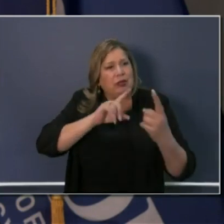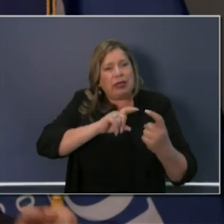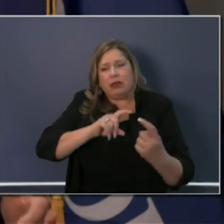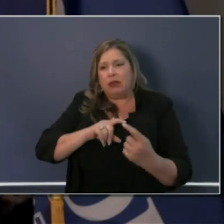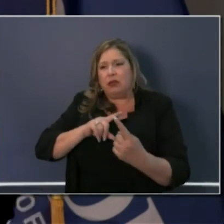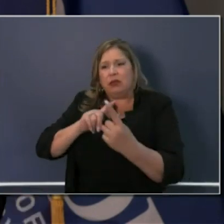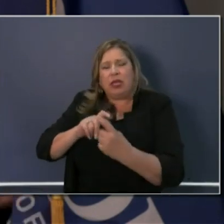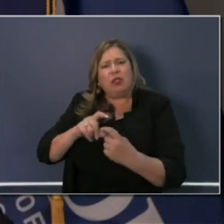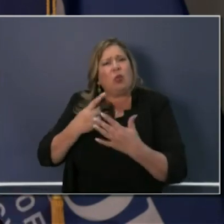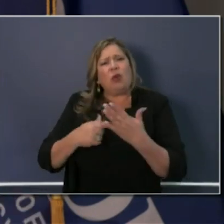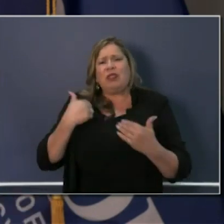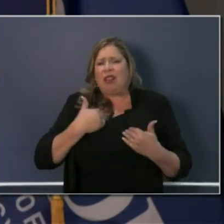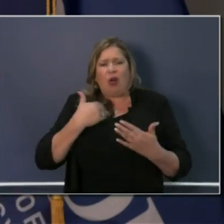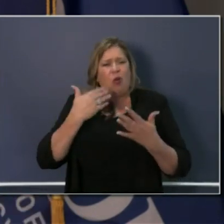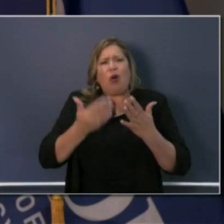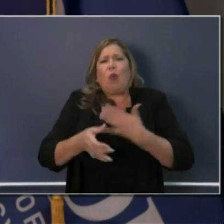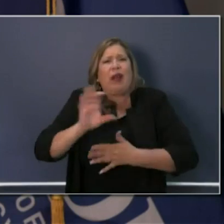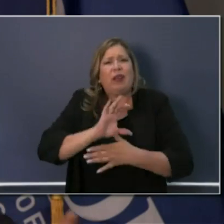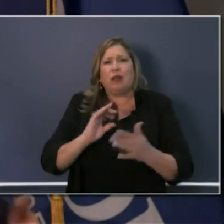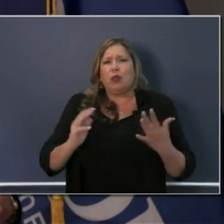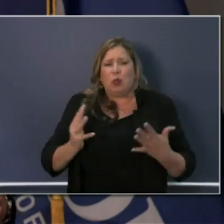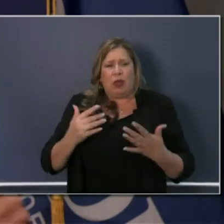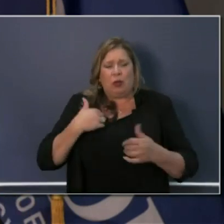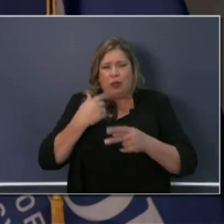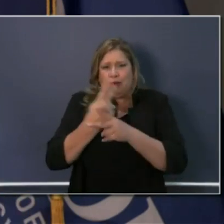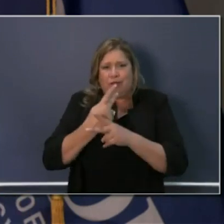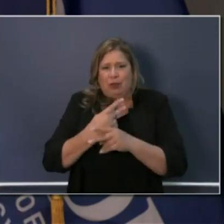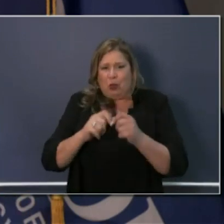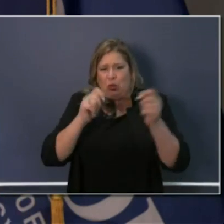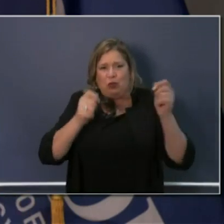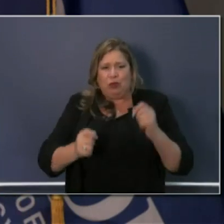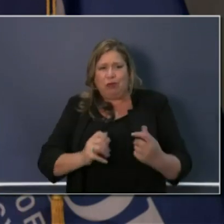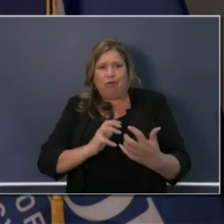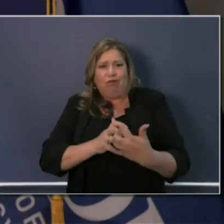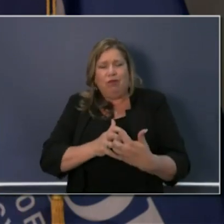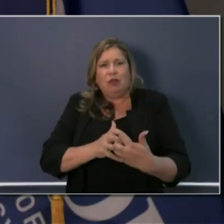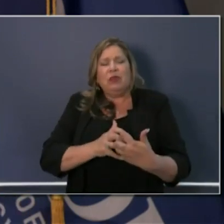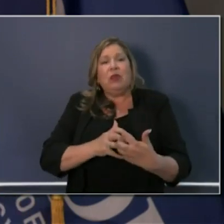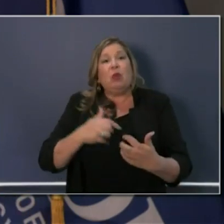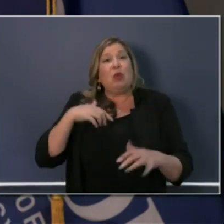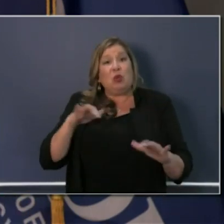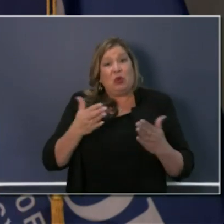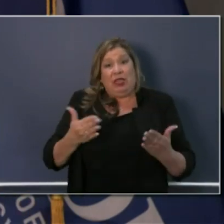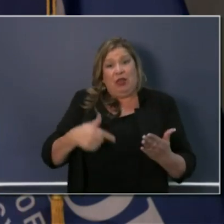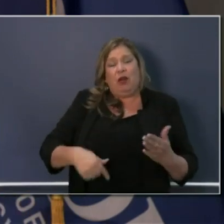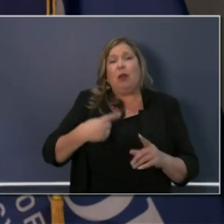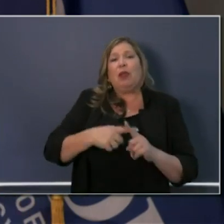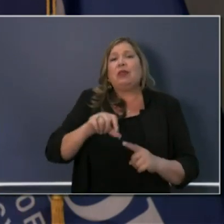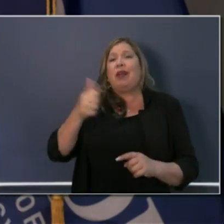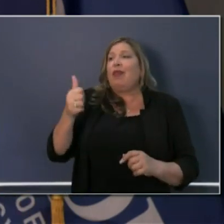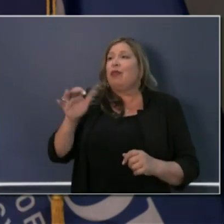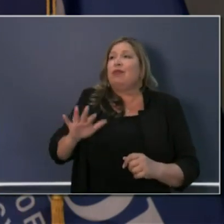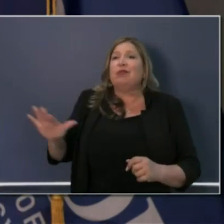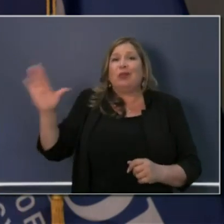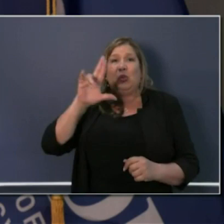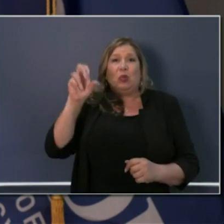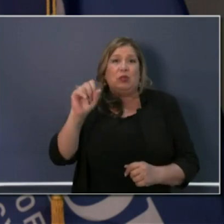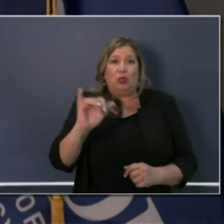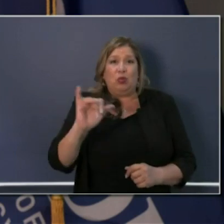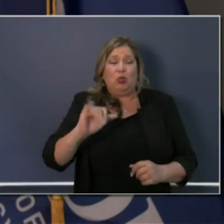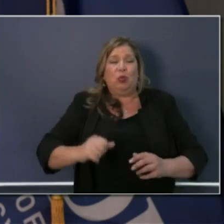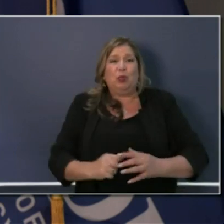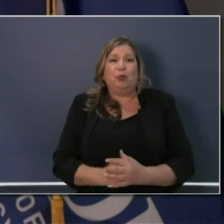protocols. And I think this is something that needs to be replicated, and I think is in other parts of the country. The bottom line for